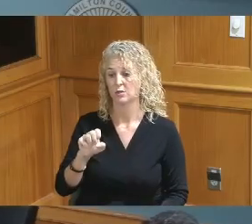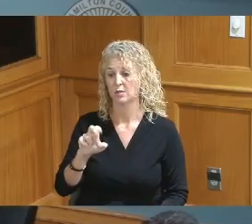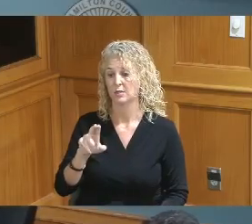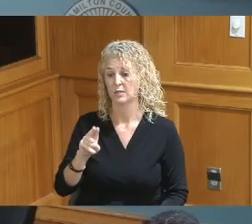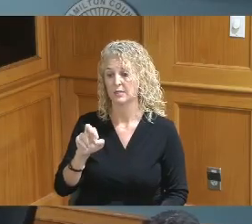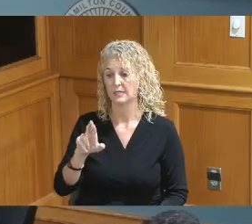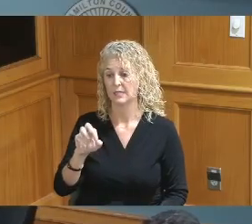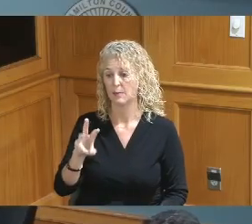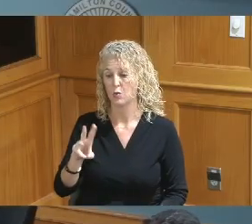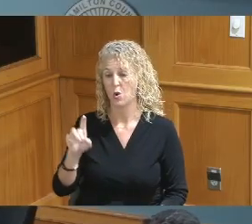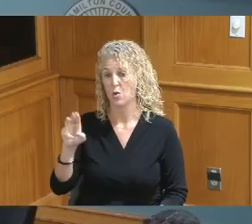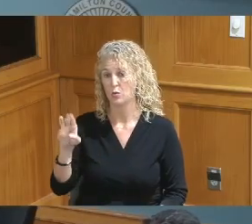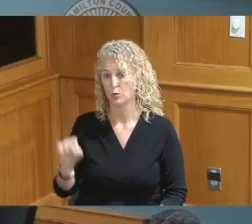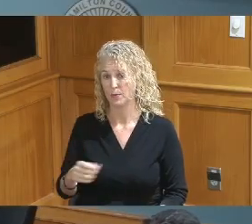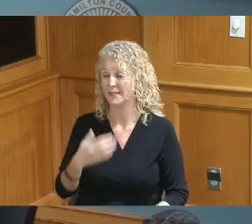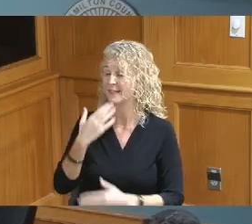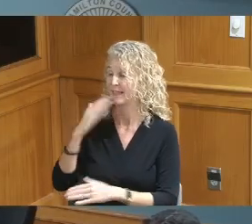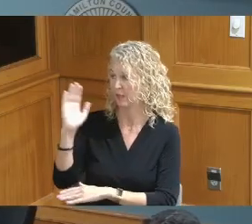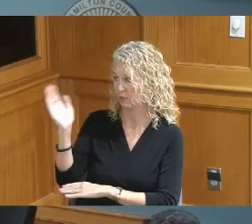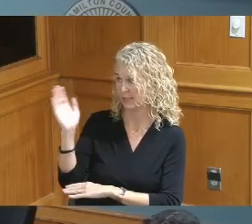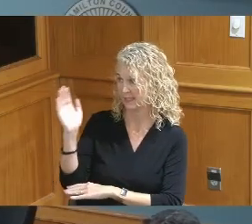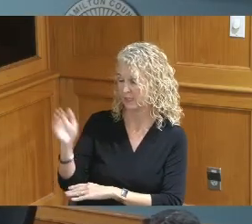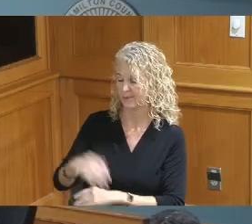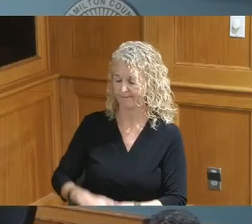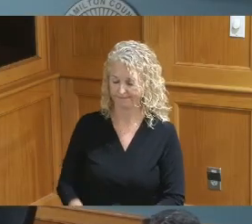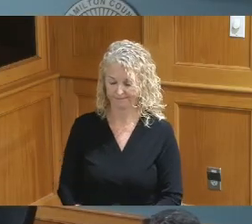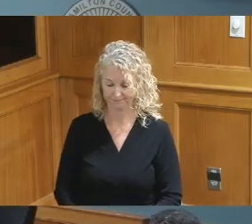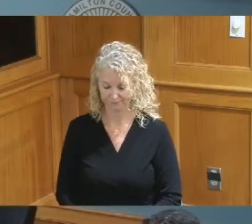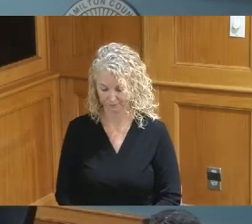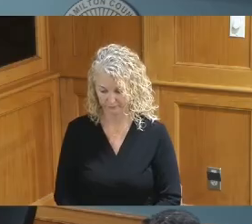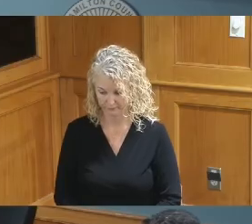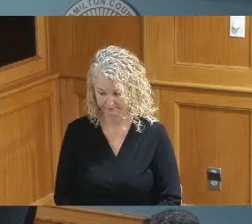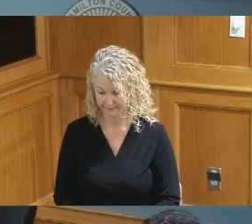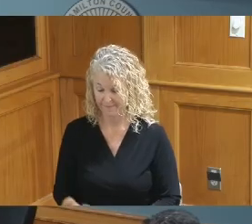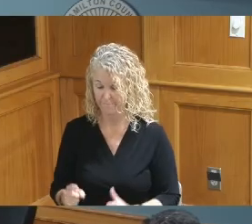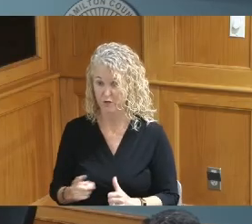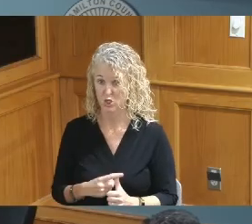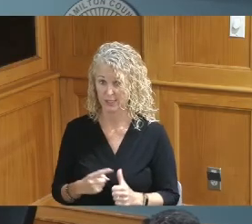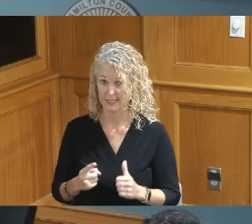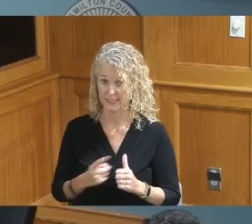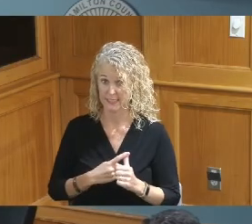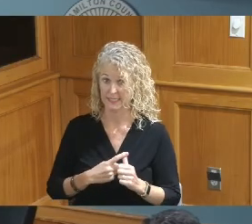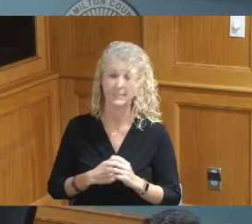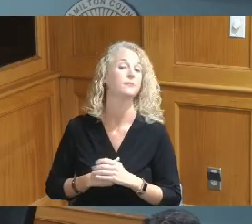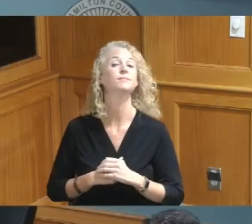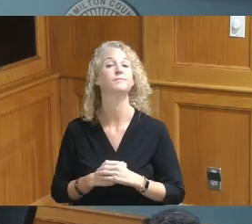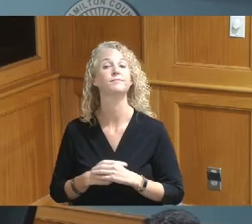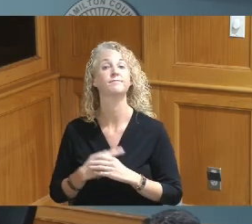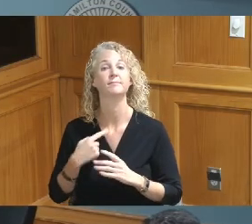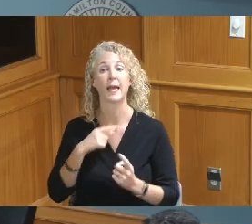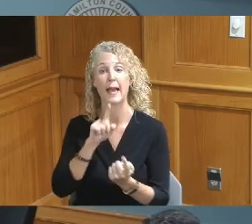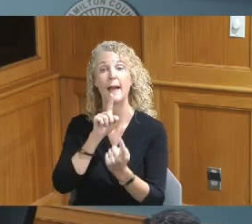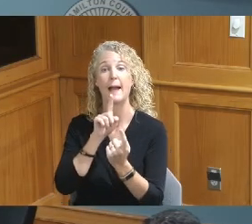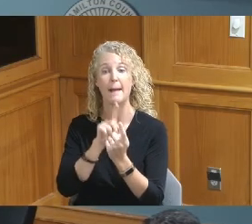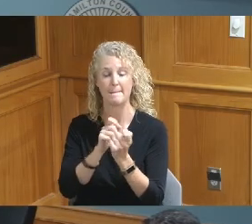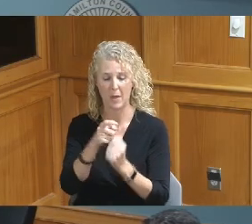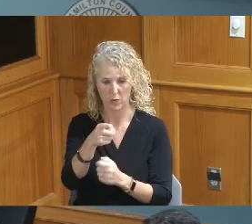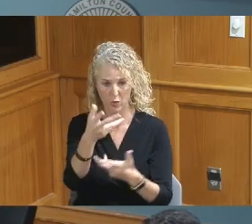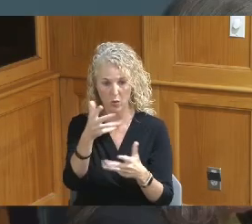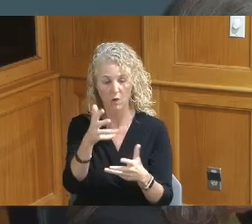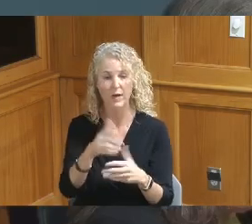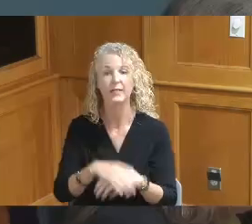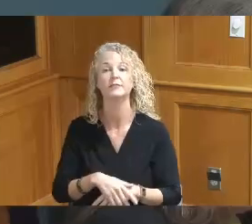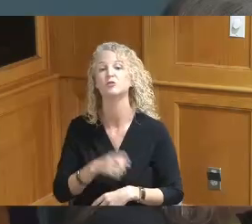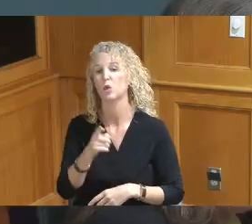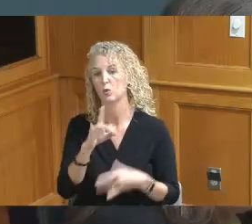you. Thank you for your presentation. First of all, I want to say I also met with you individually, and